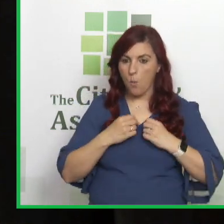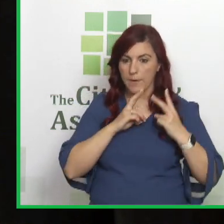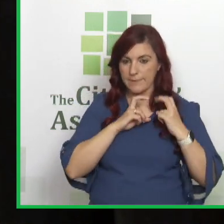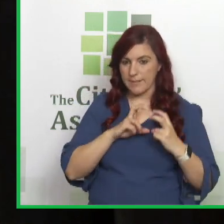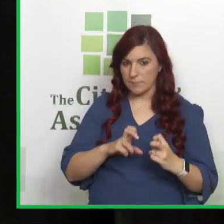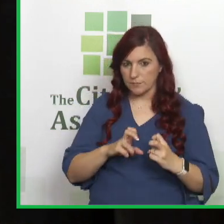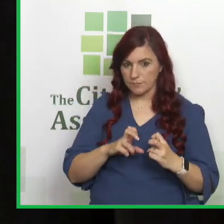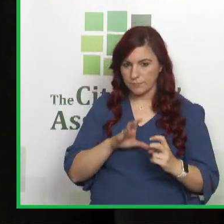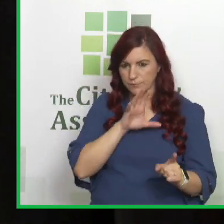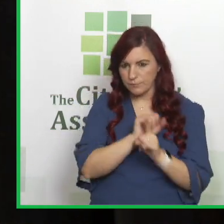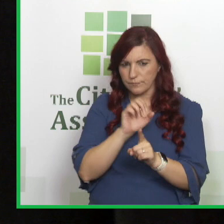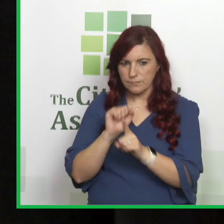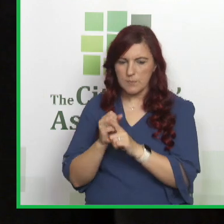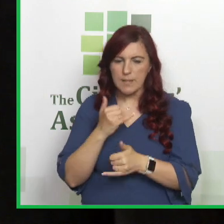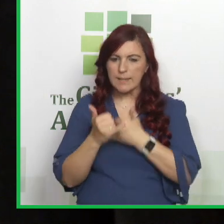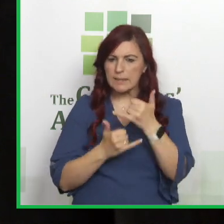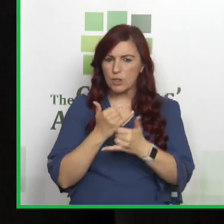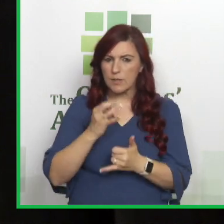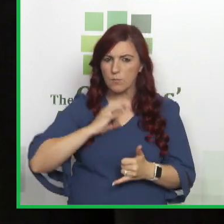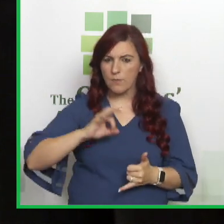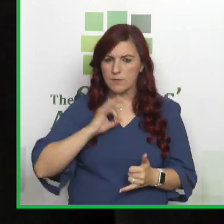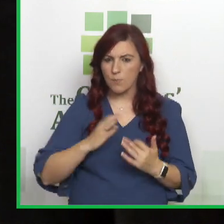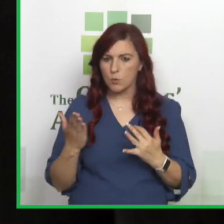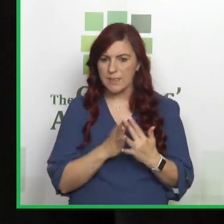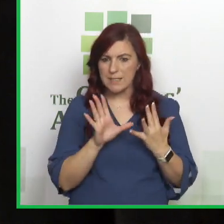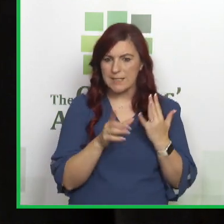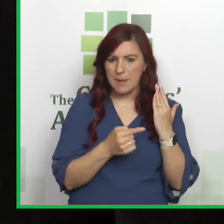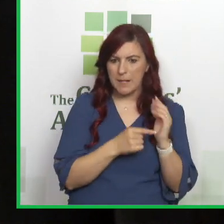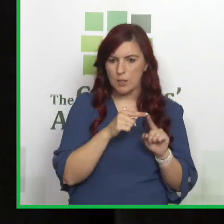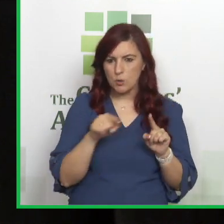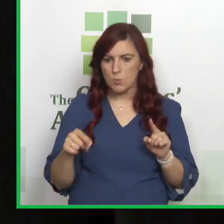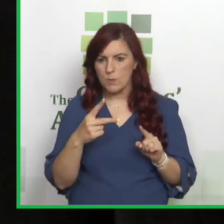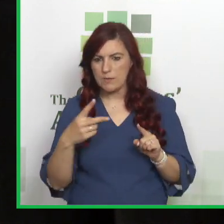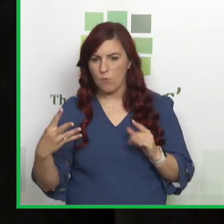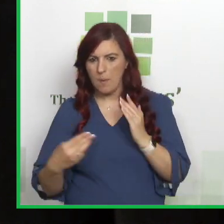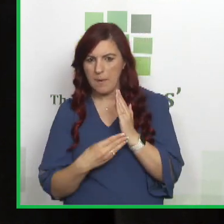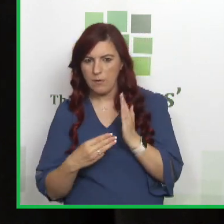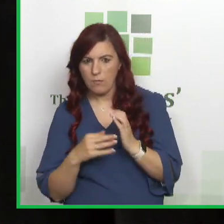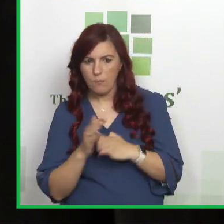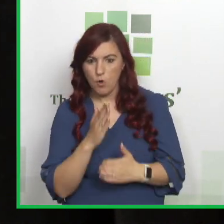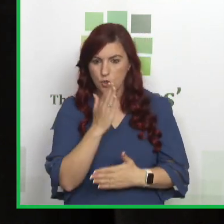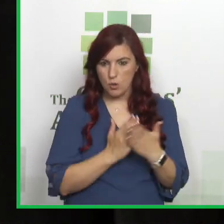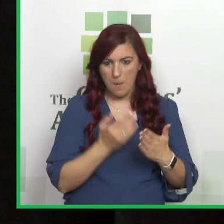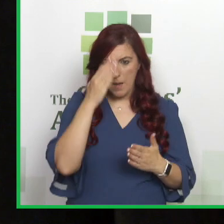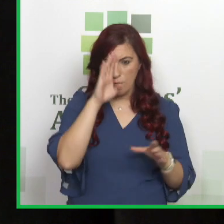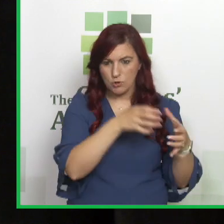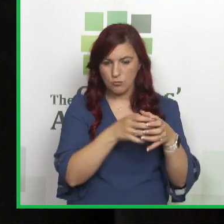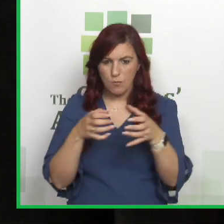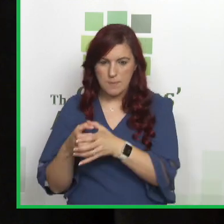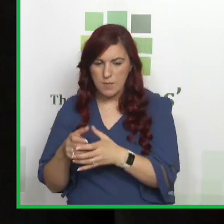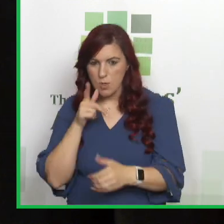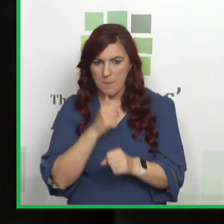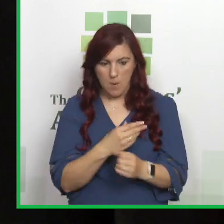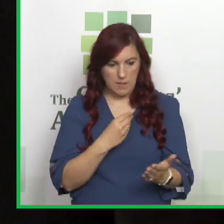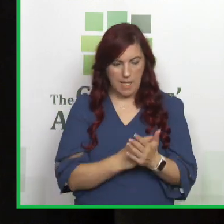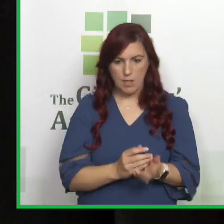we've established yearly turnovers of between 10 million and 24 million for certain Irish groups. This is cash generated